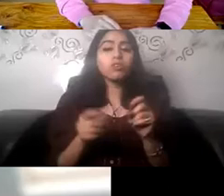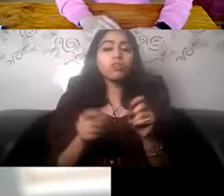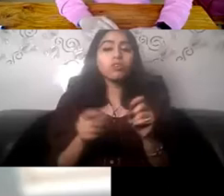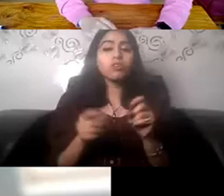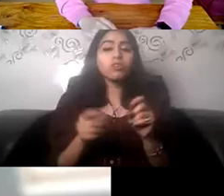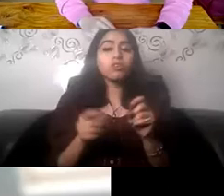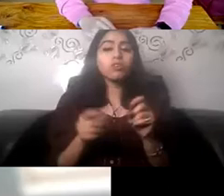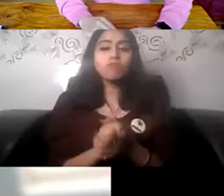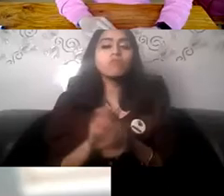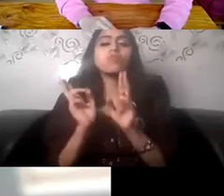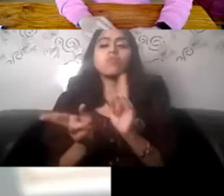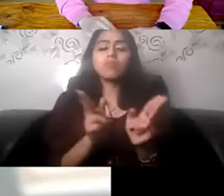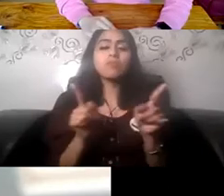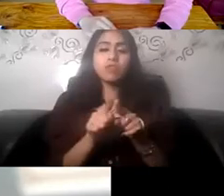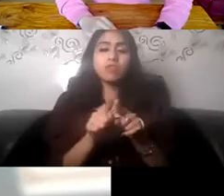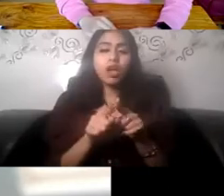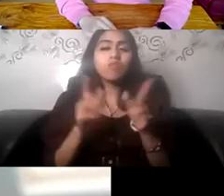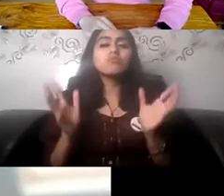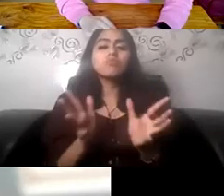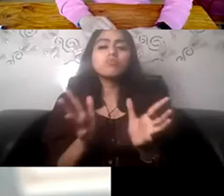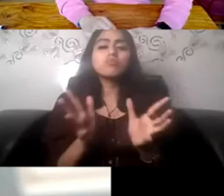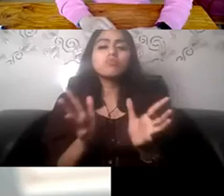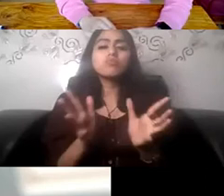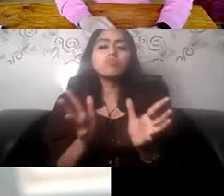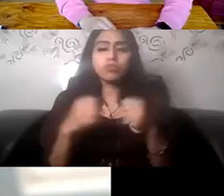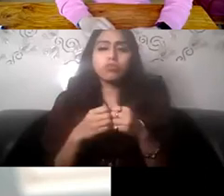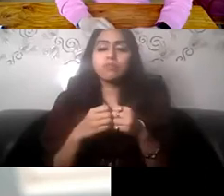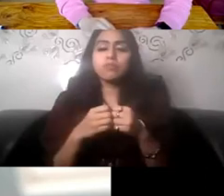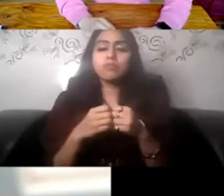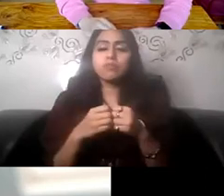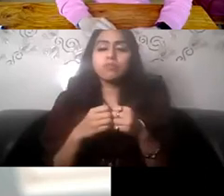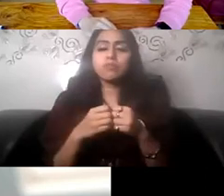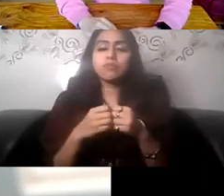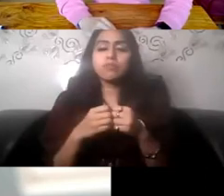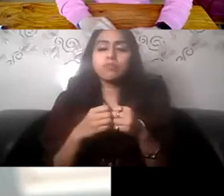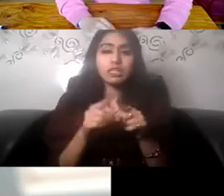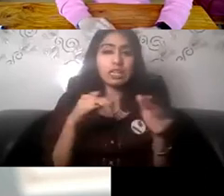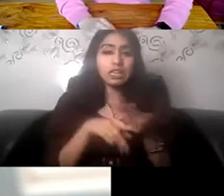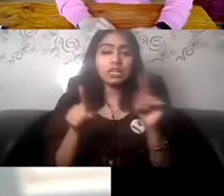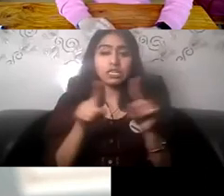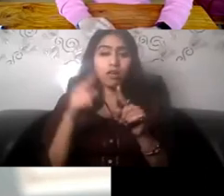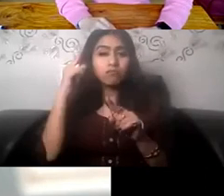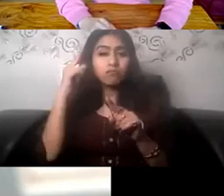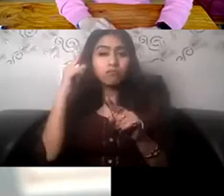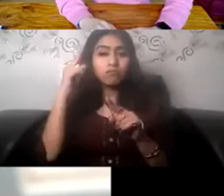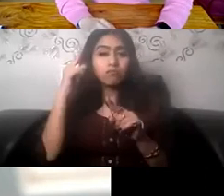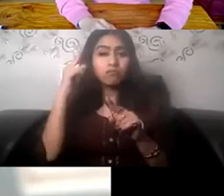disability normally stay motivated in their job? Can you mention a strategy or a mindset?